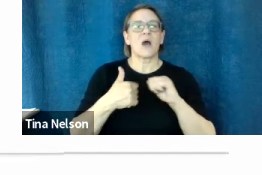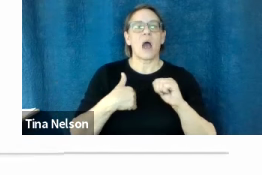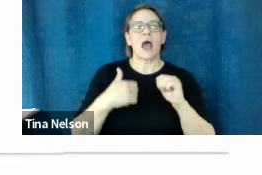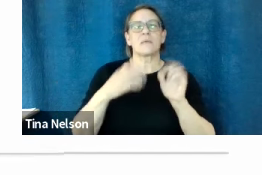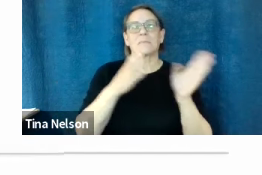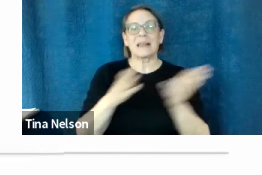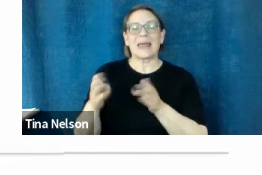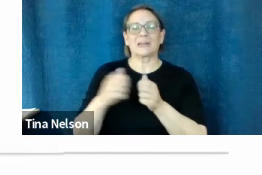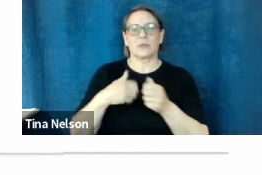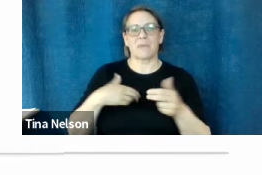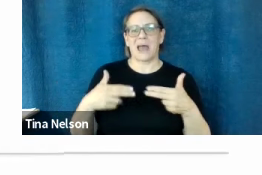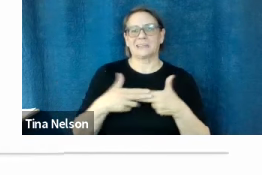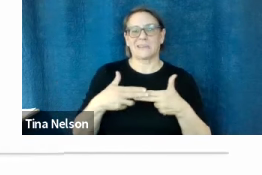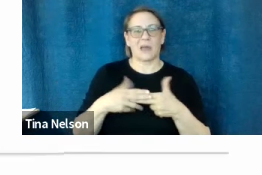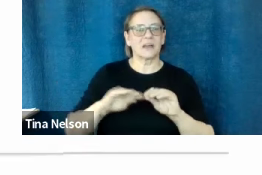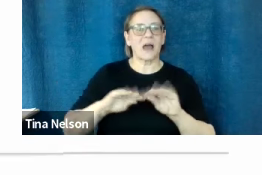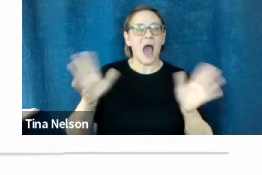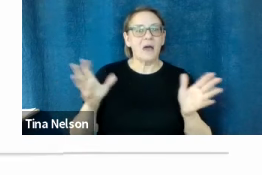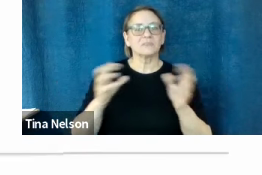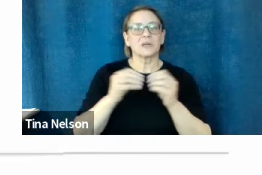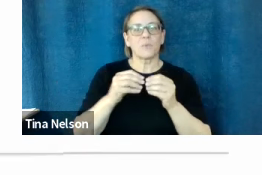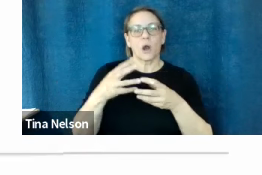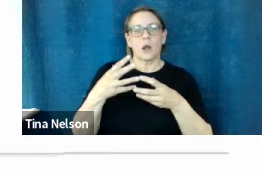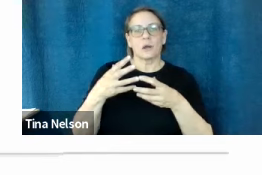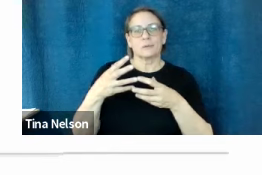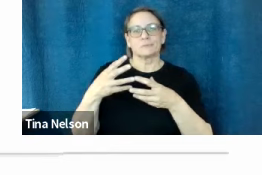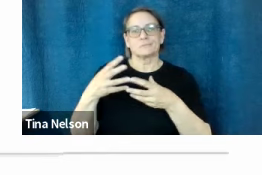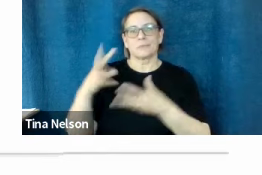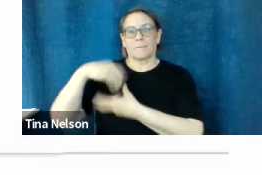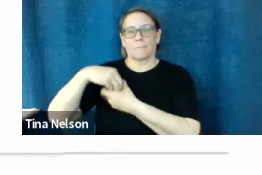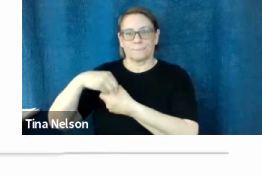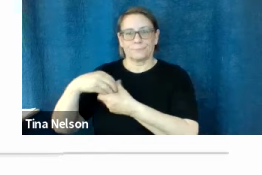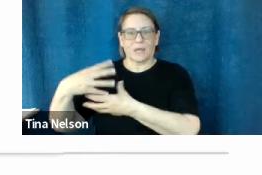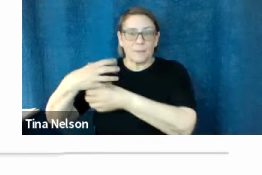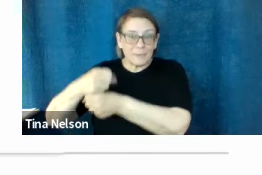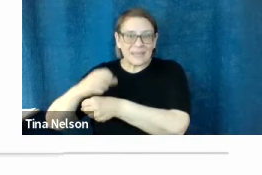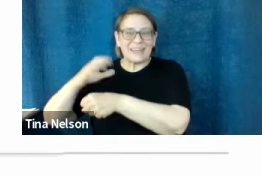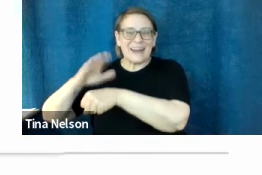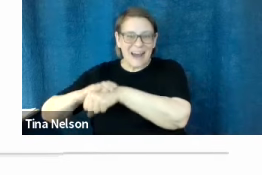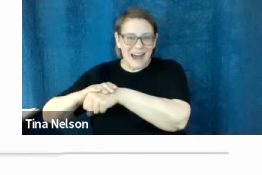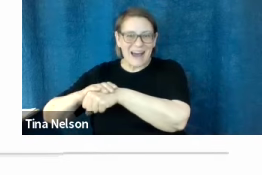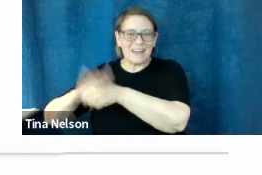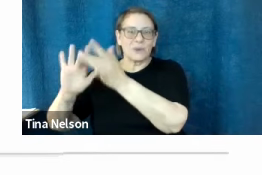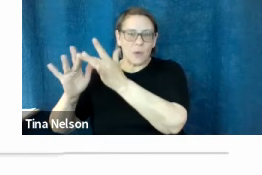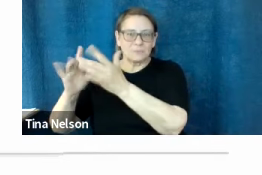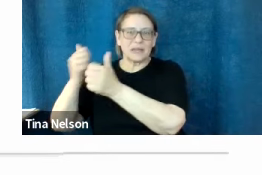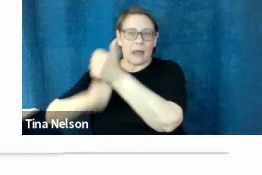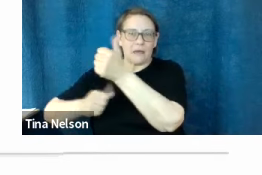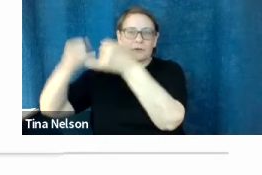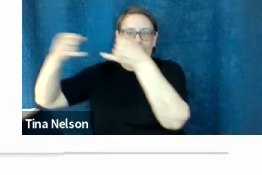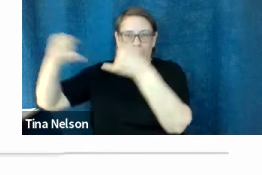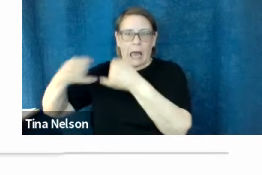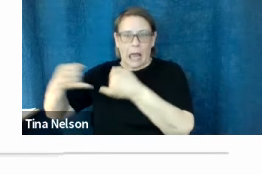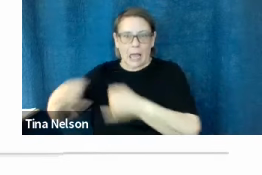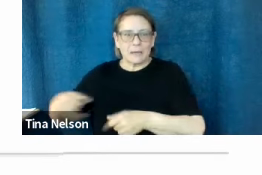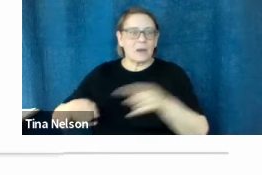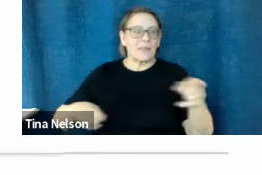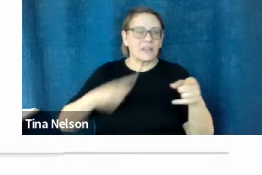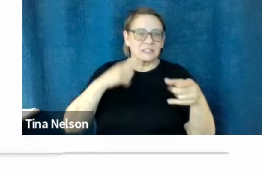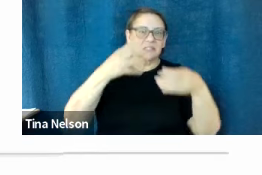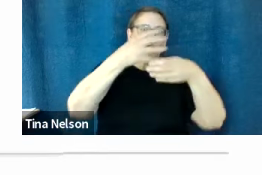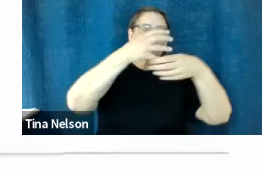through it with my slides. It's obviously more encompassing on the website where you see each line by line item here. This is compiled down into social